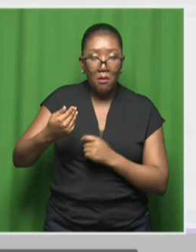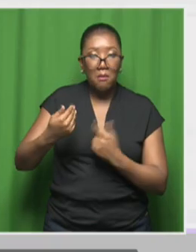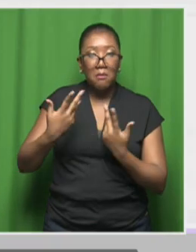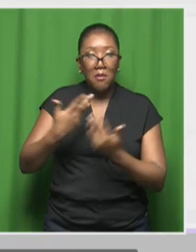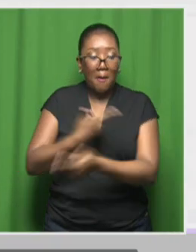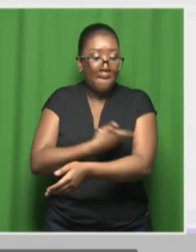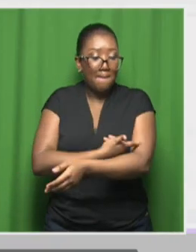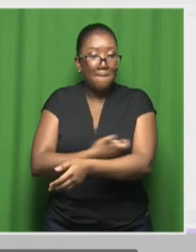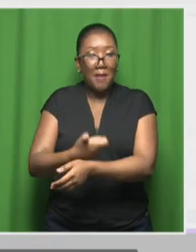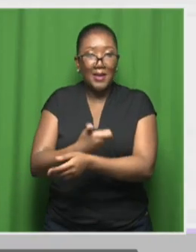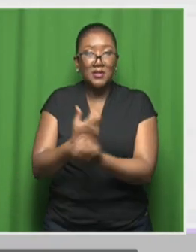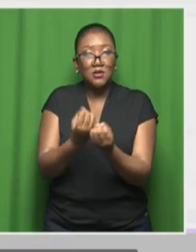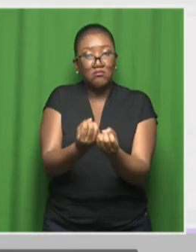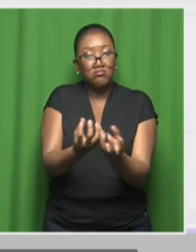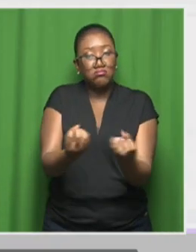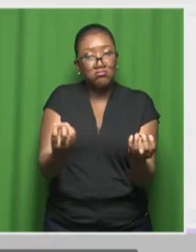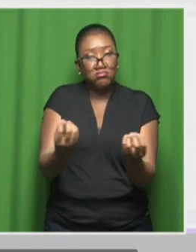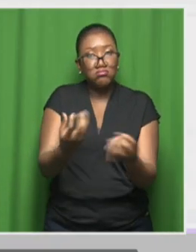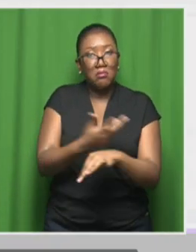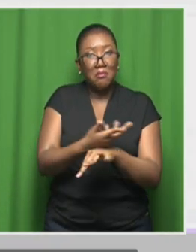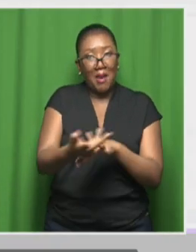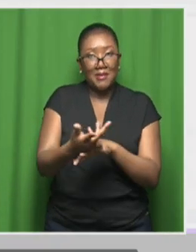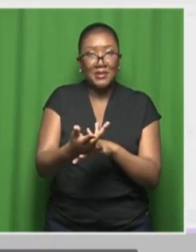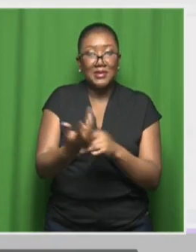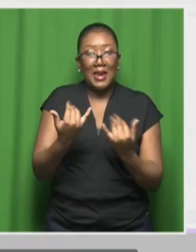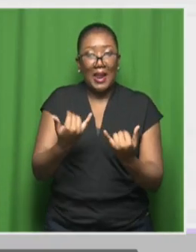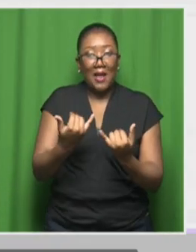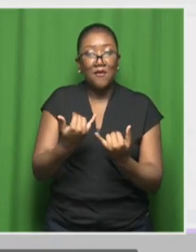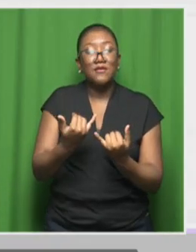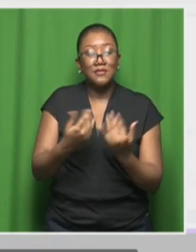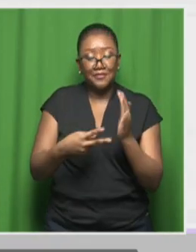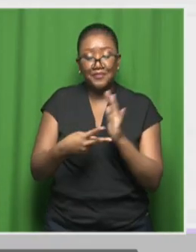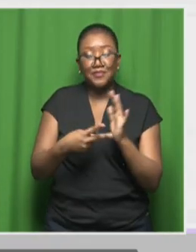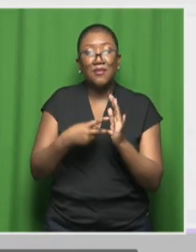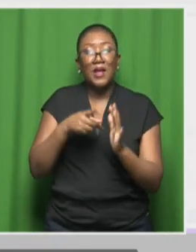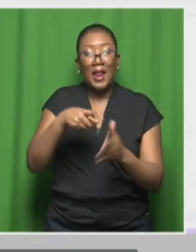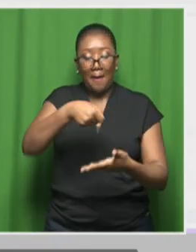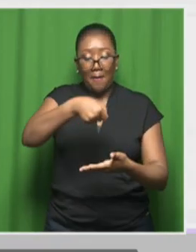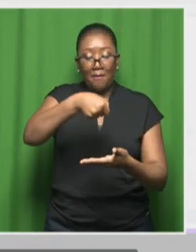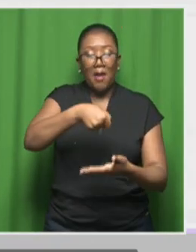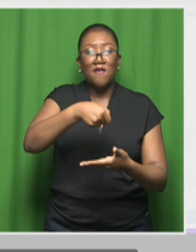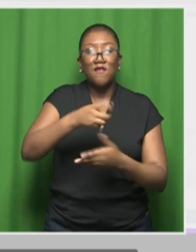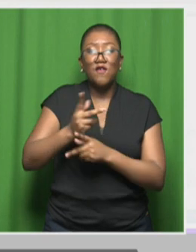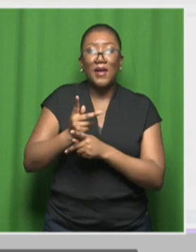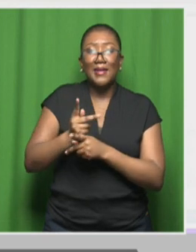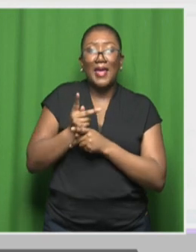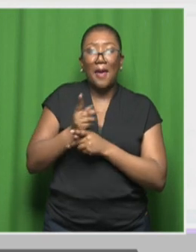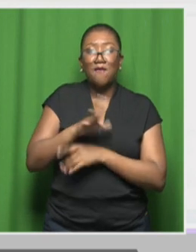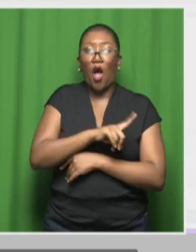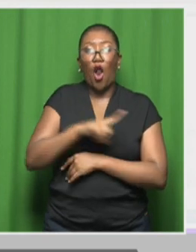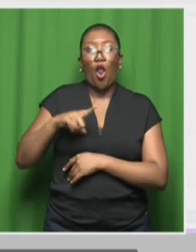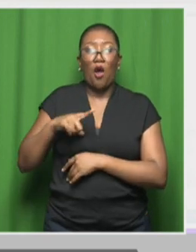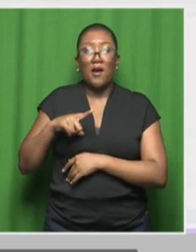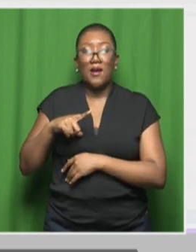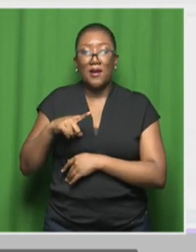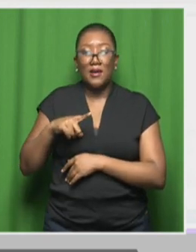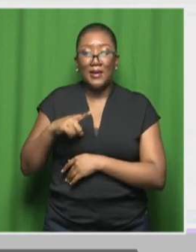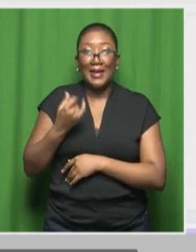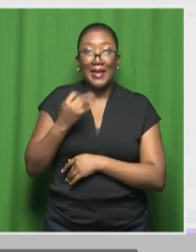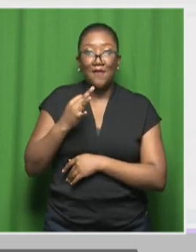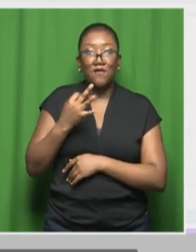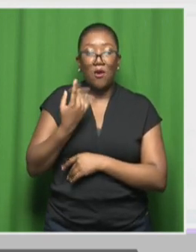also how long is blood kept before it is no longer viable? Okay,